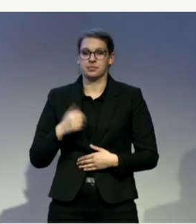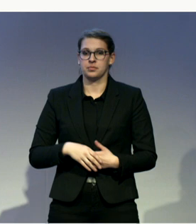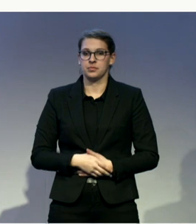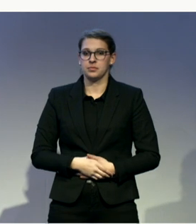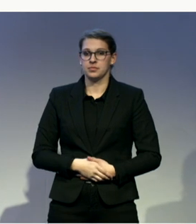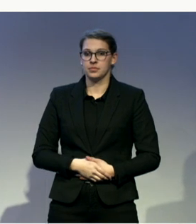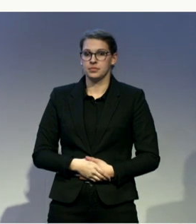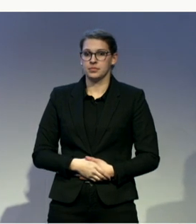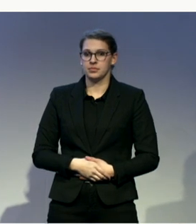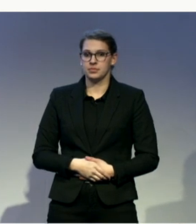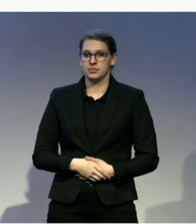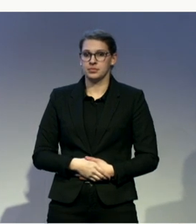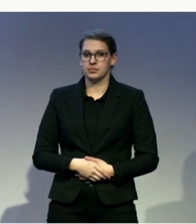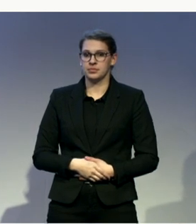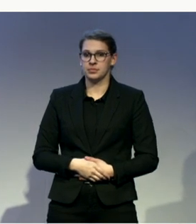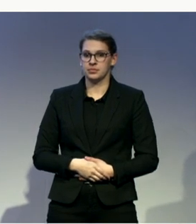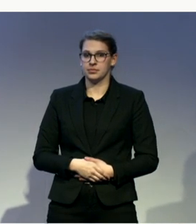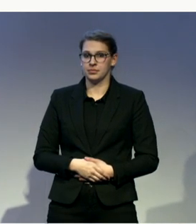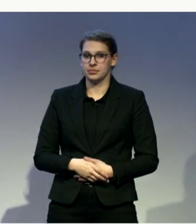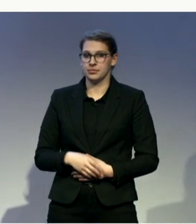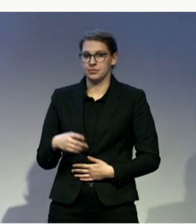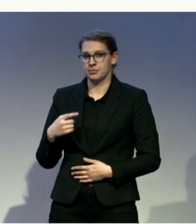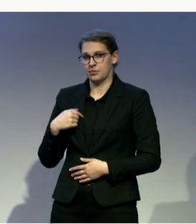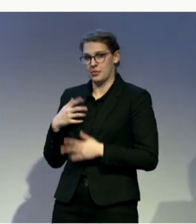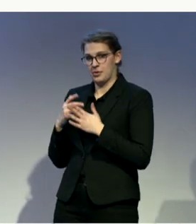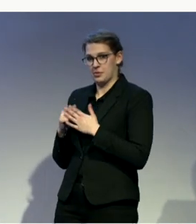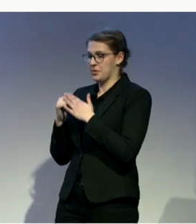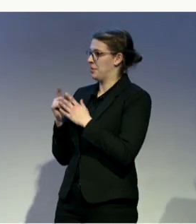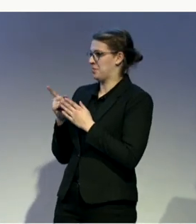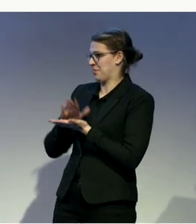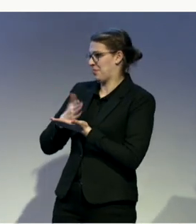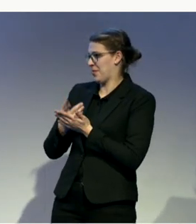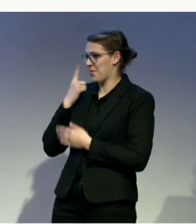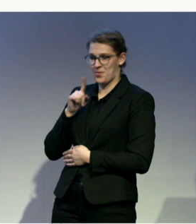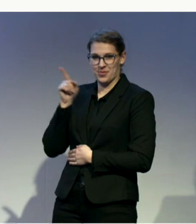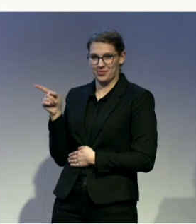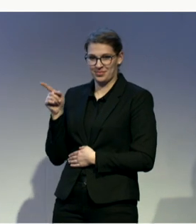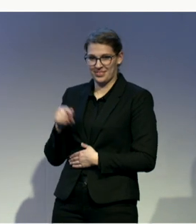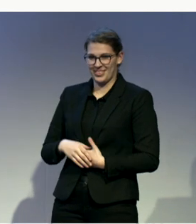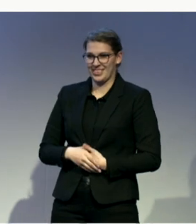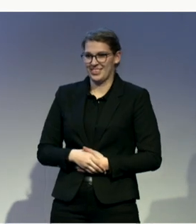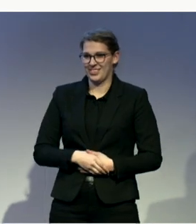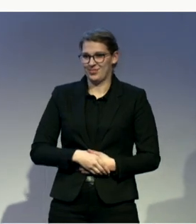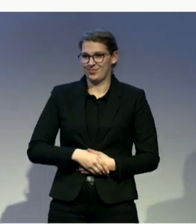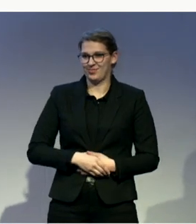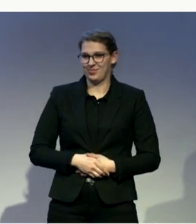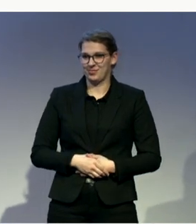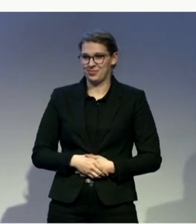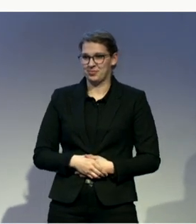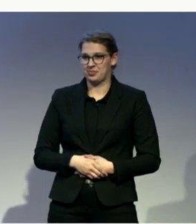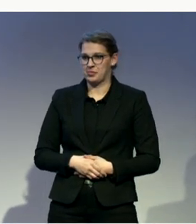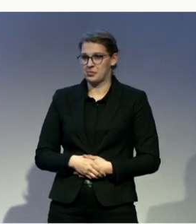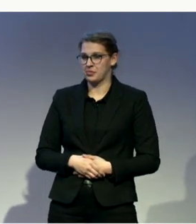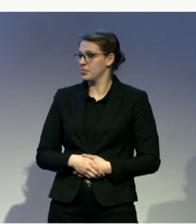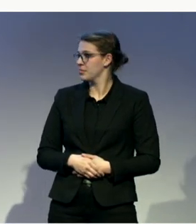I can assist in translation. Znači od 28 do 68 do kraja života.